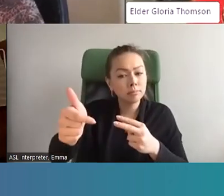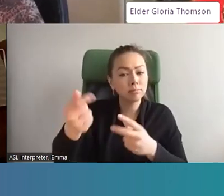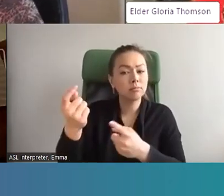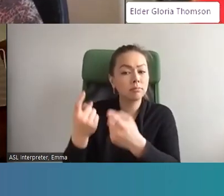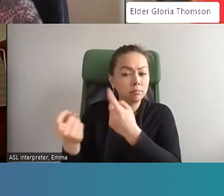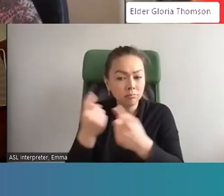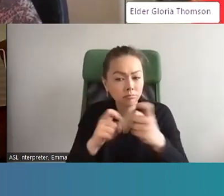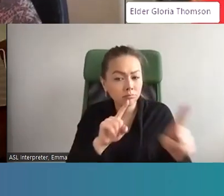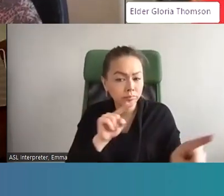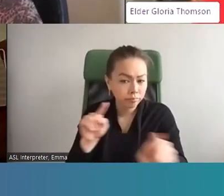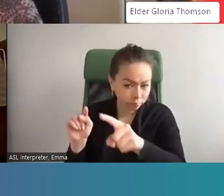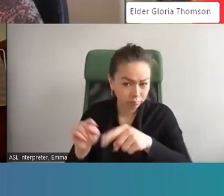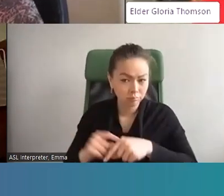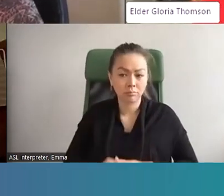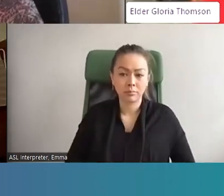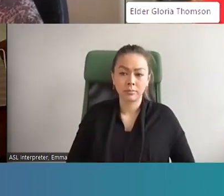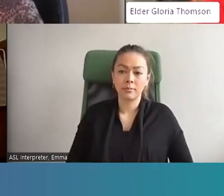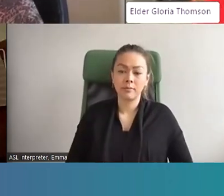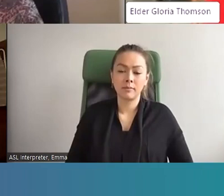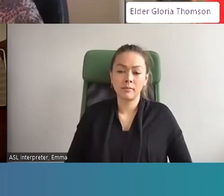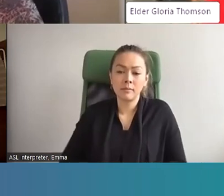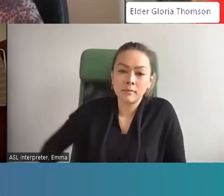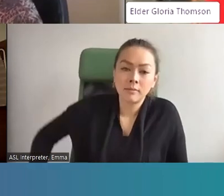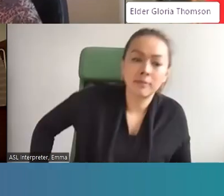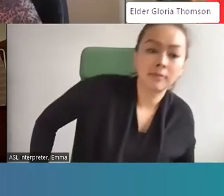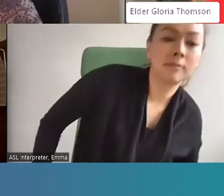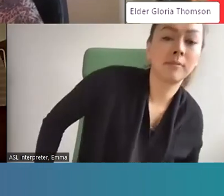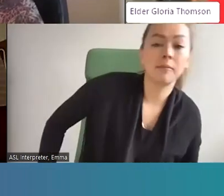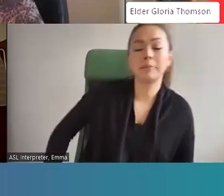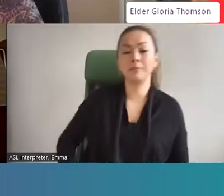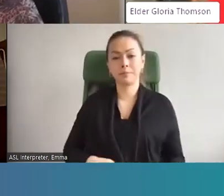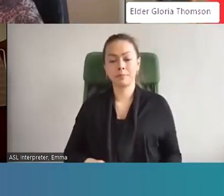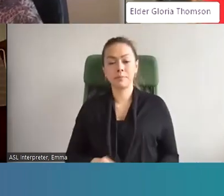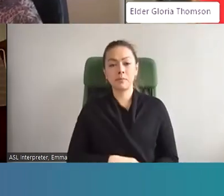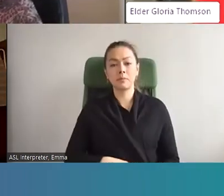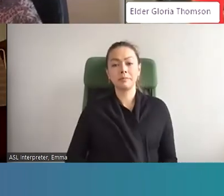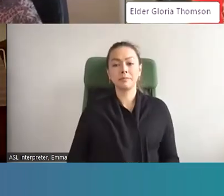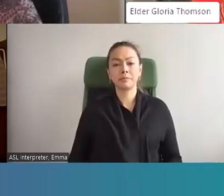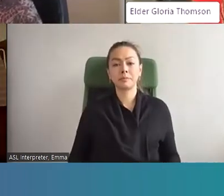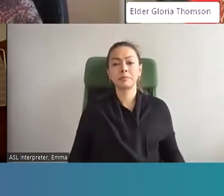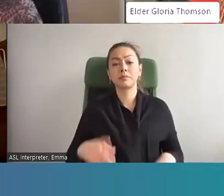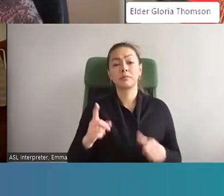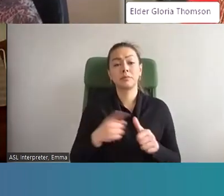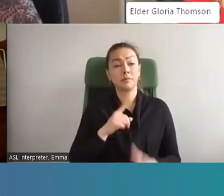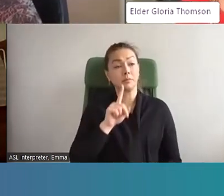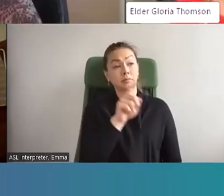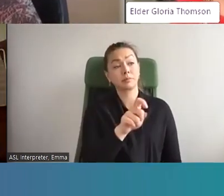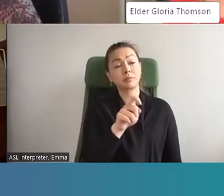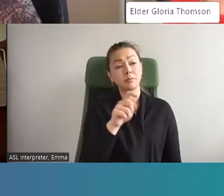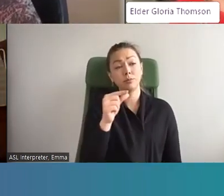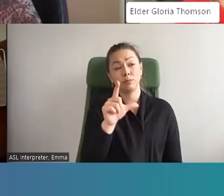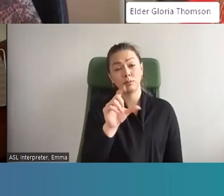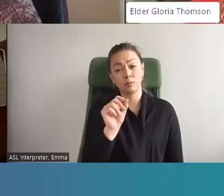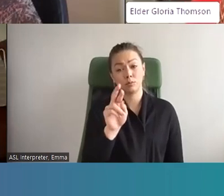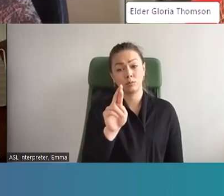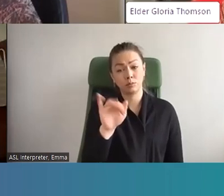some questions from the audience. And I think we'll start with you, Elder Gloria.